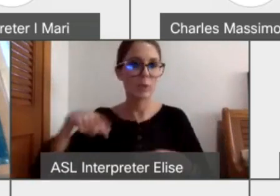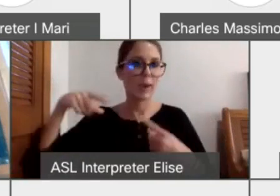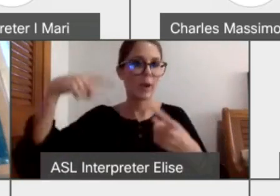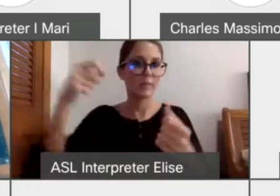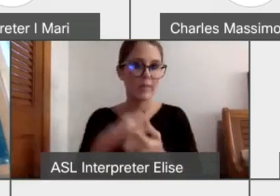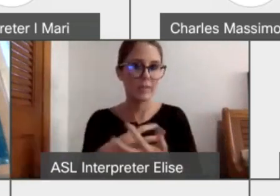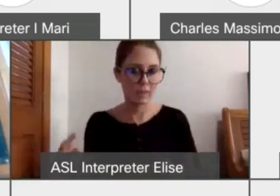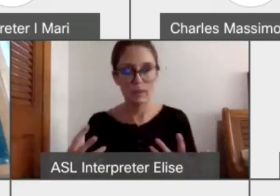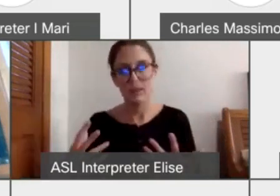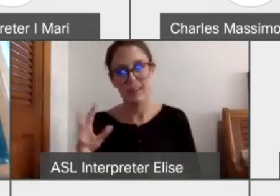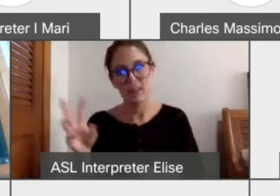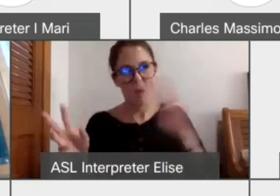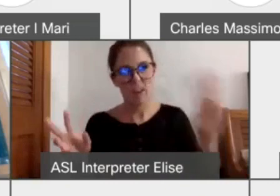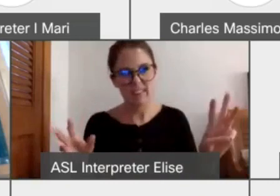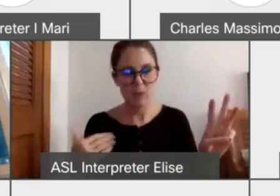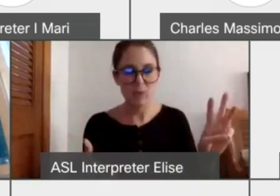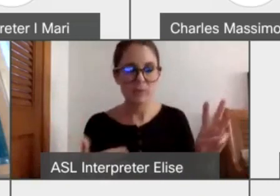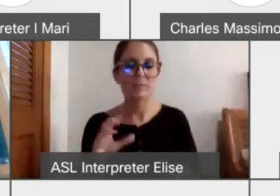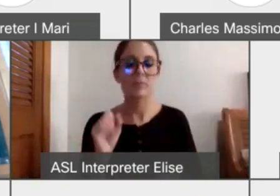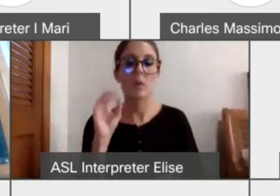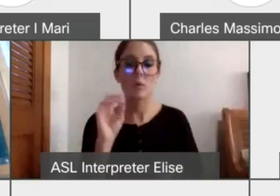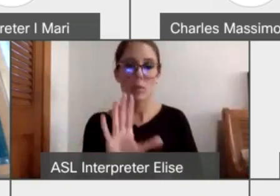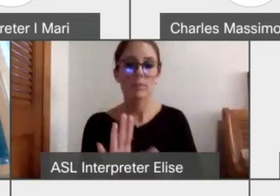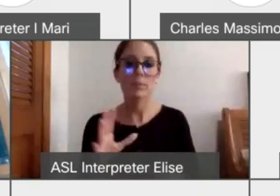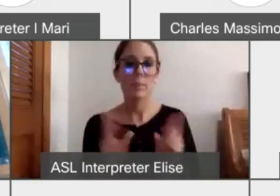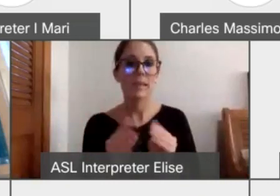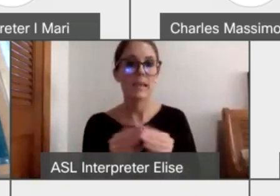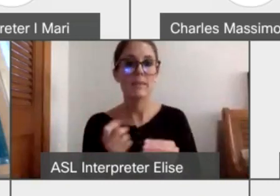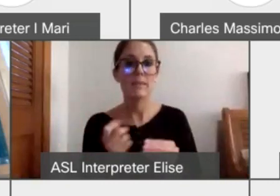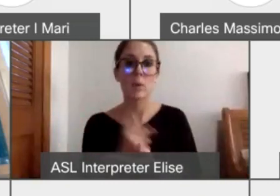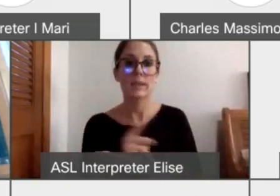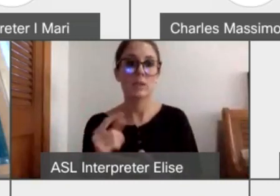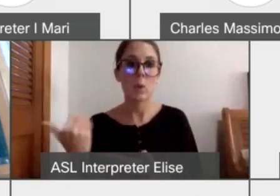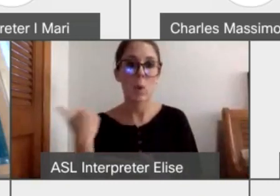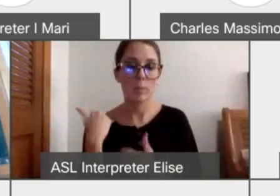west. So we had a meeting a couple weeks ago. We